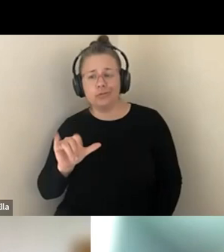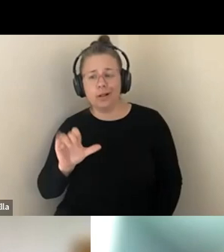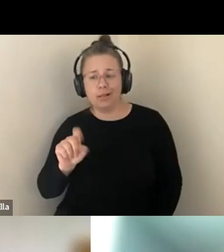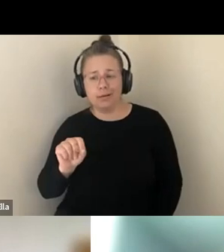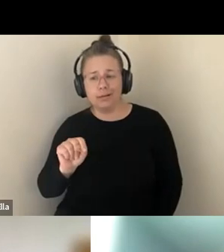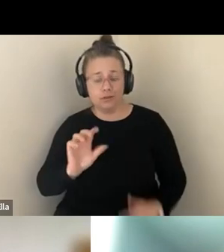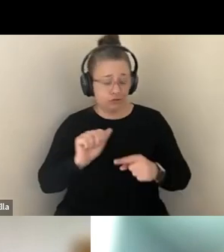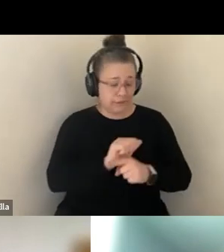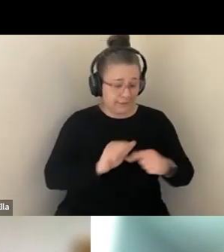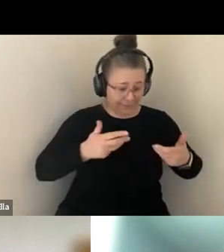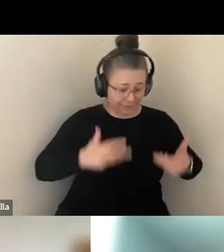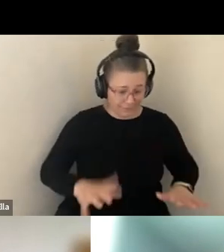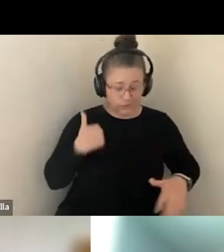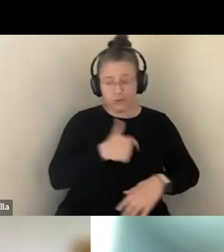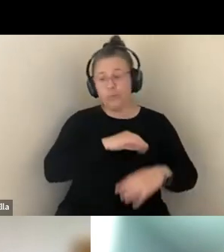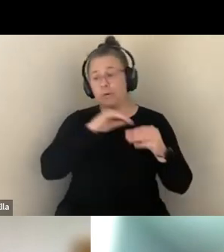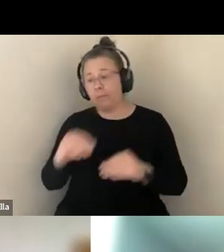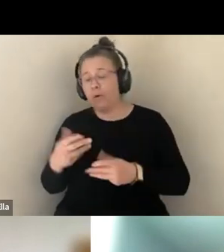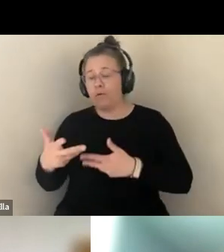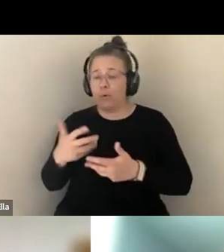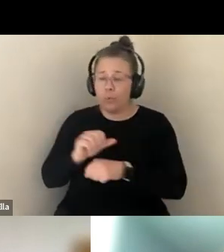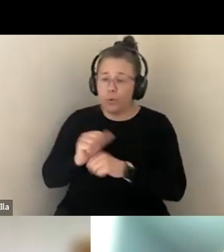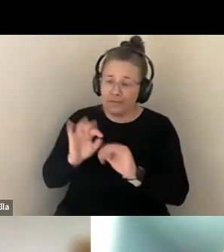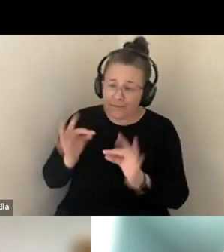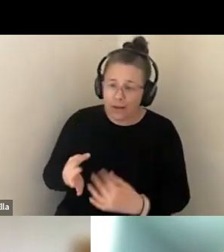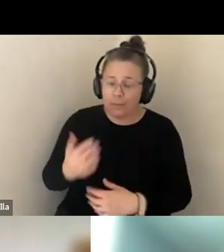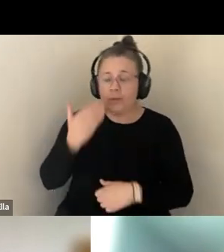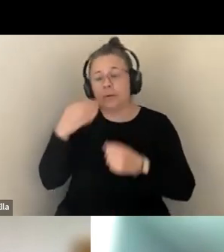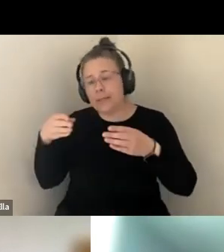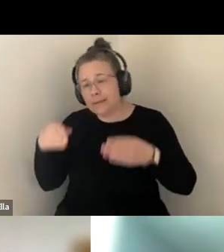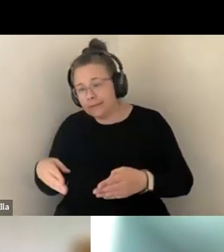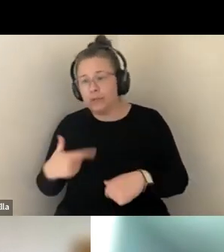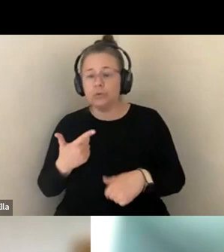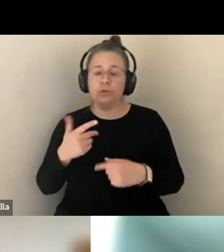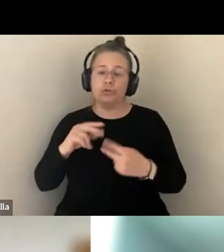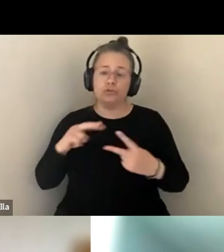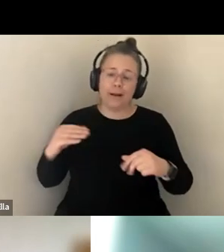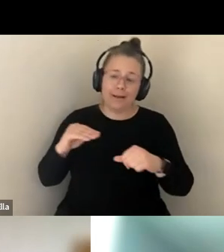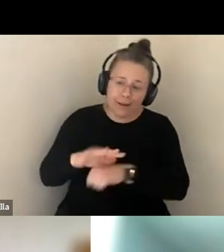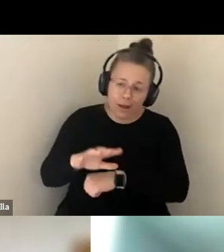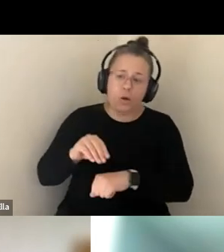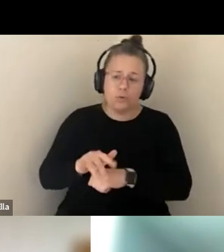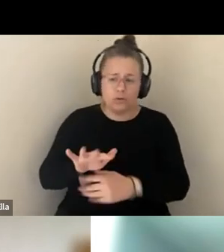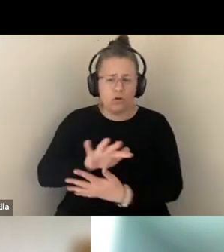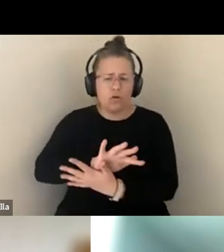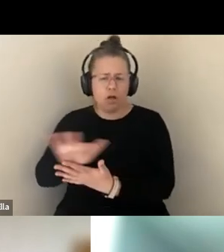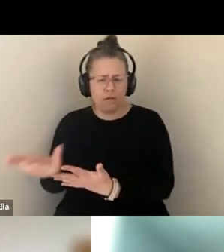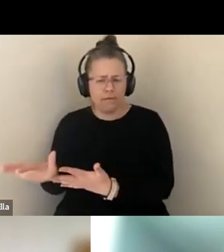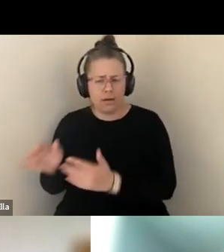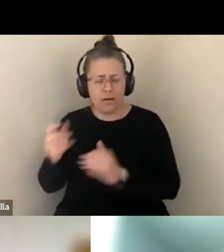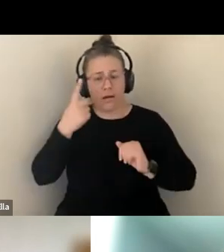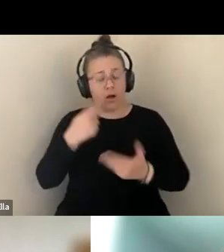then also do the reproductive genetic counseling work. But when we leave graduate training and we go on to work in the field, most people